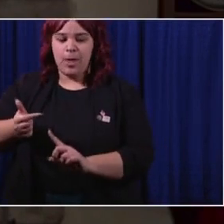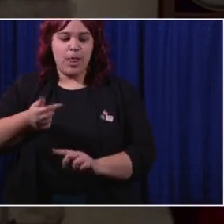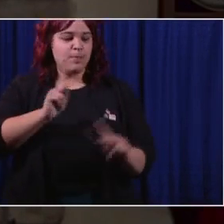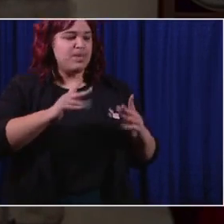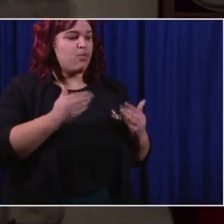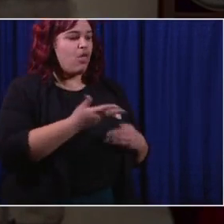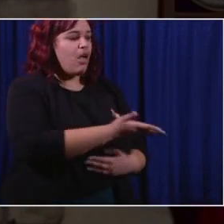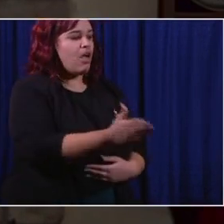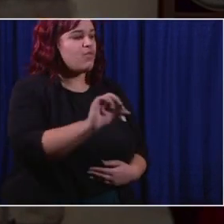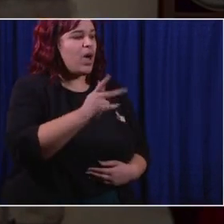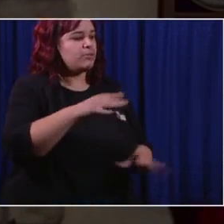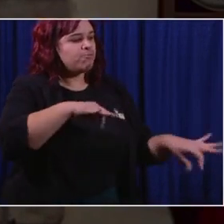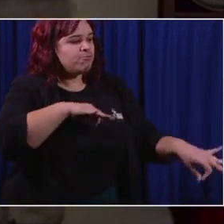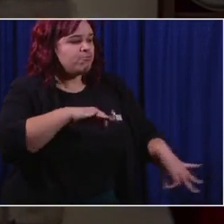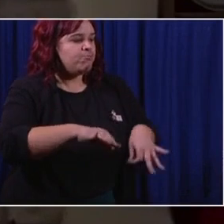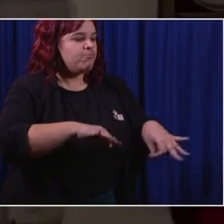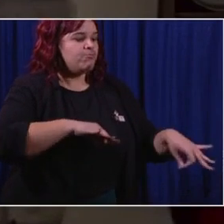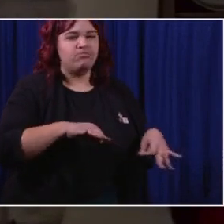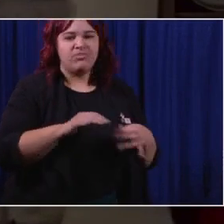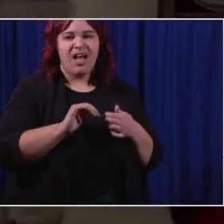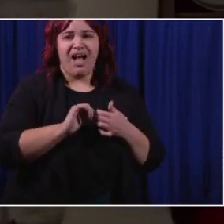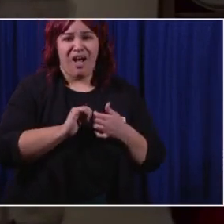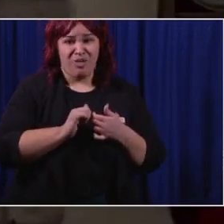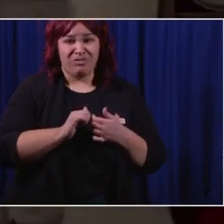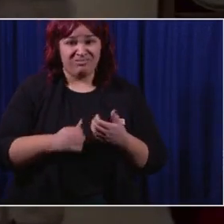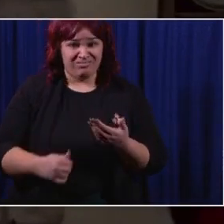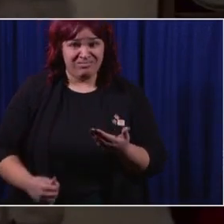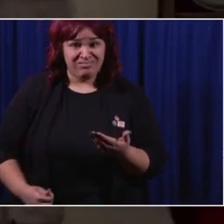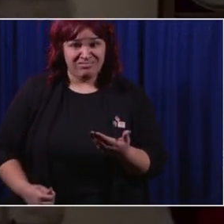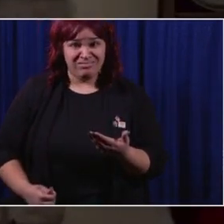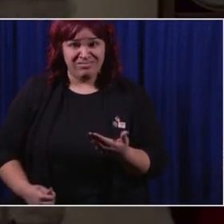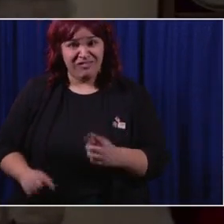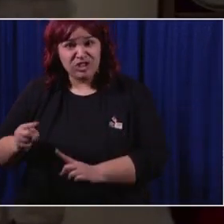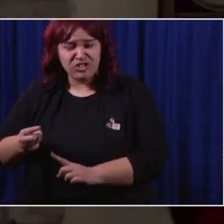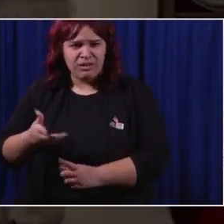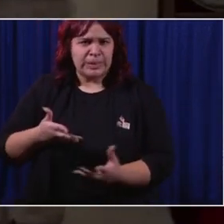prisons first? Well, that's a pretty tough sell, Dan.